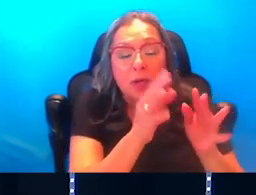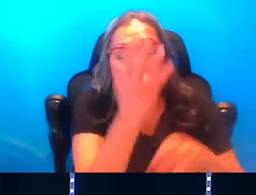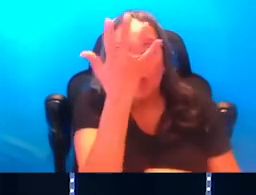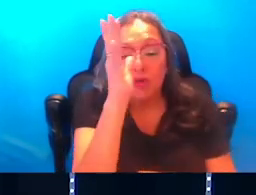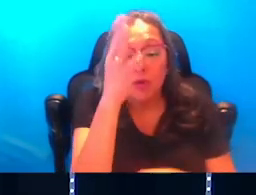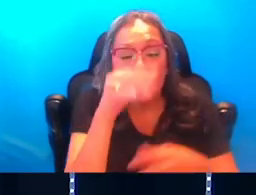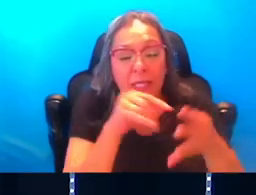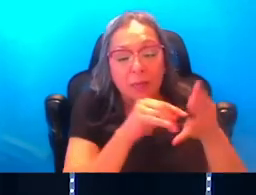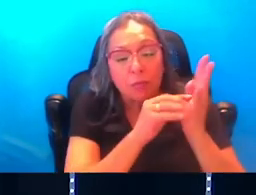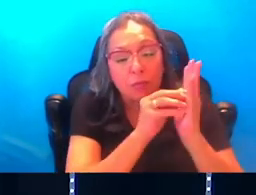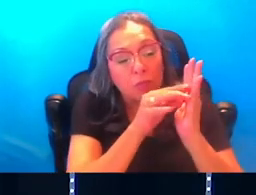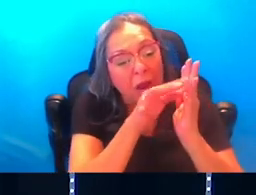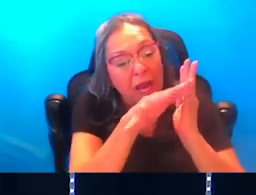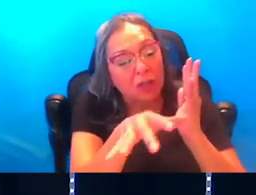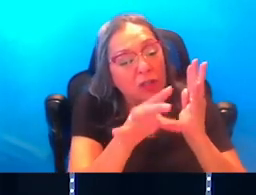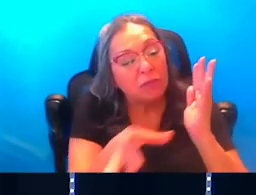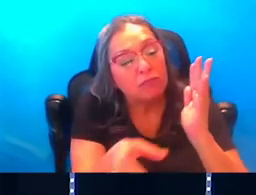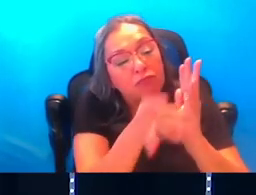No.